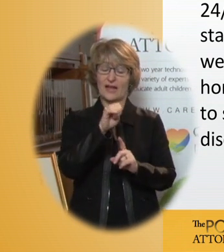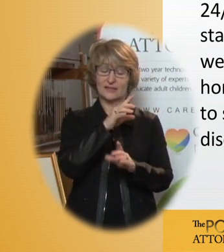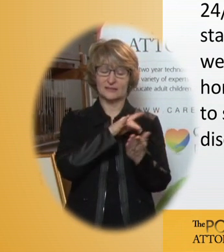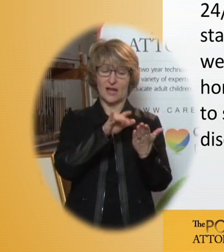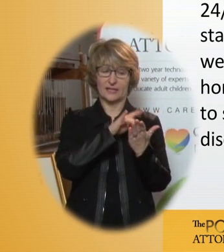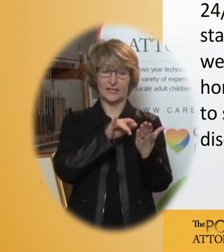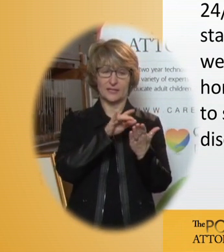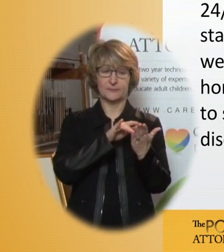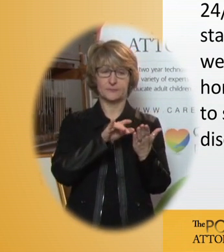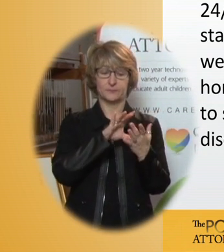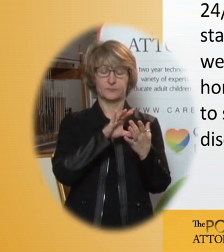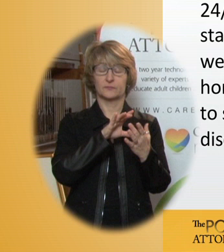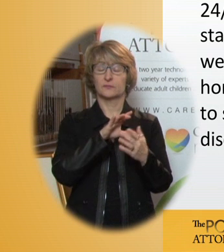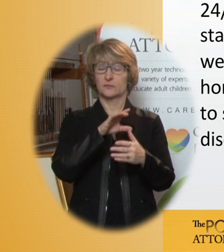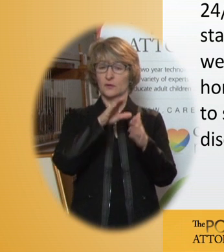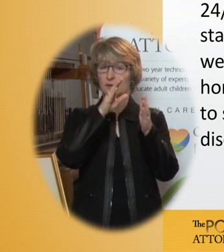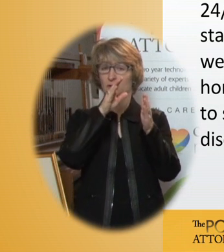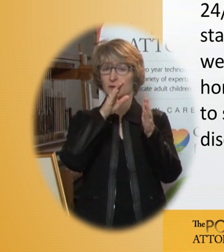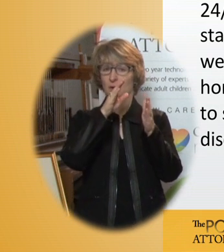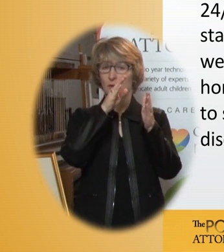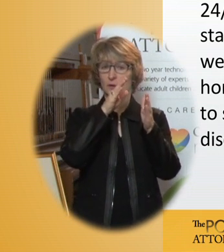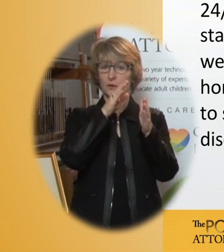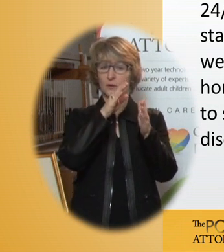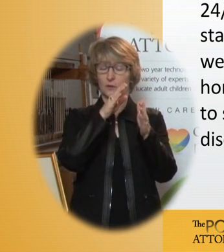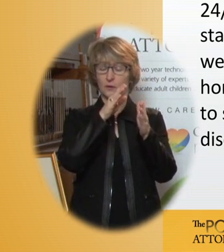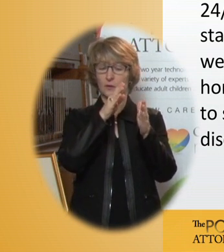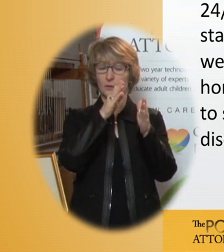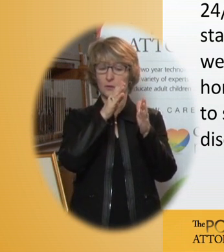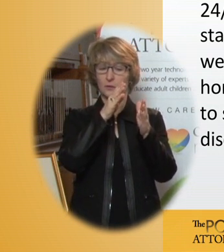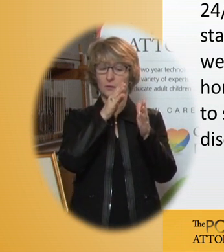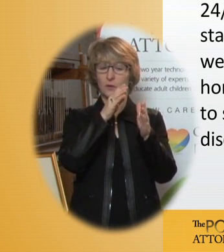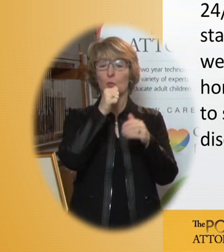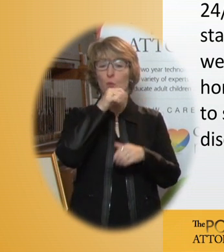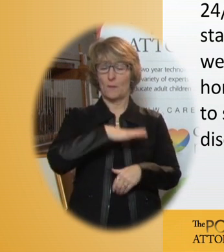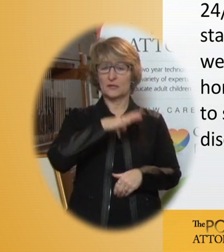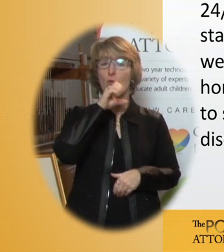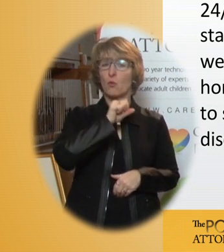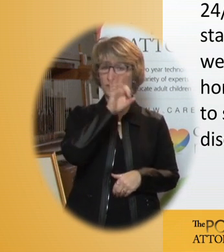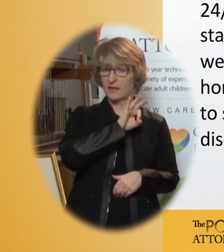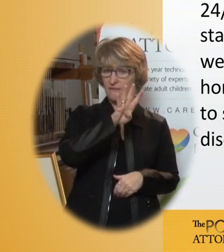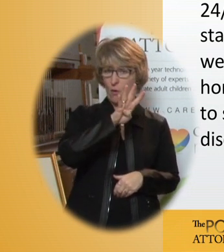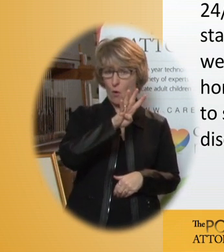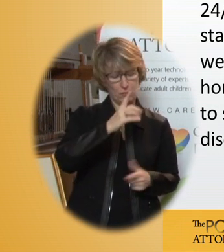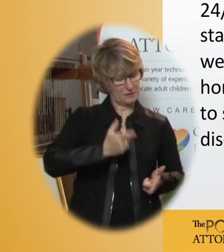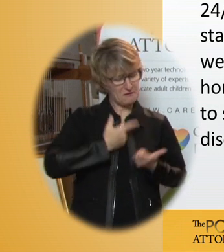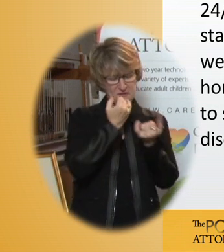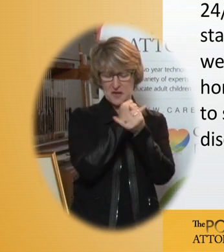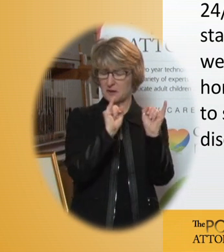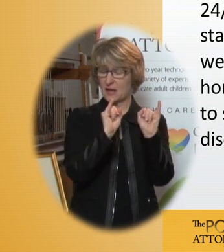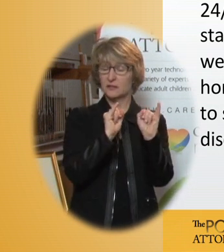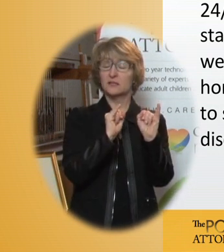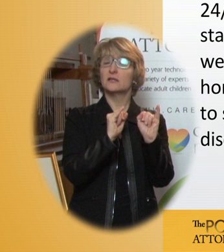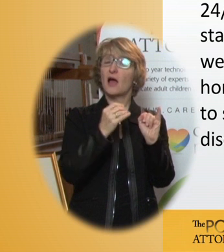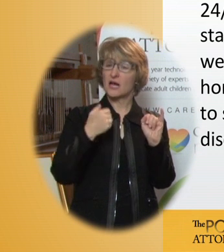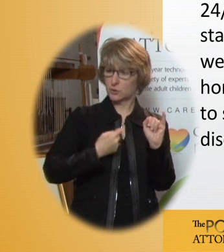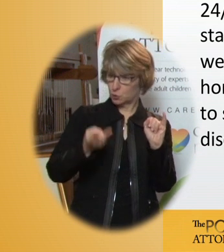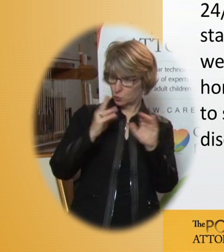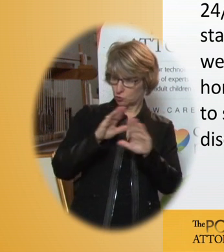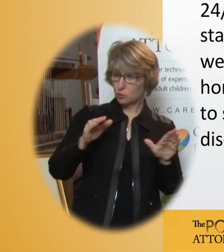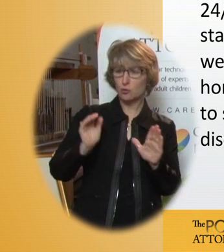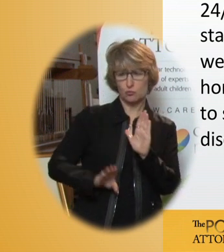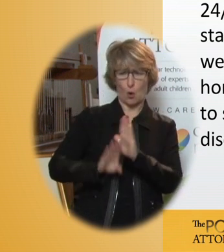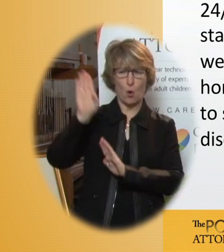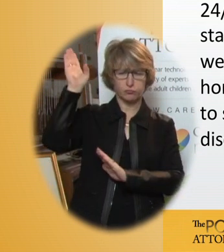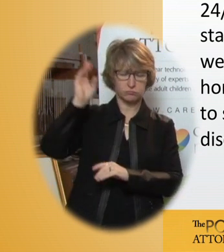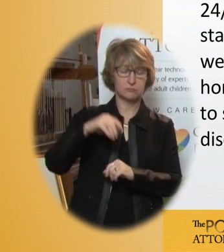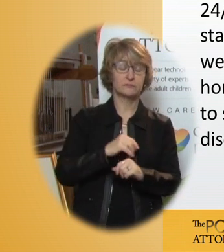regarding a 94-year-old independently living woman She has 2 grown children and